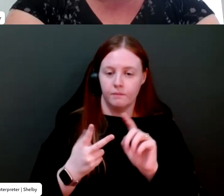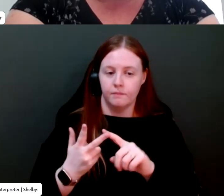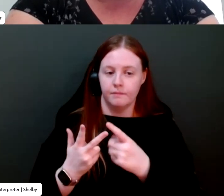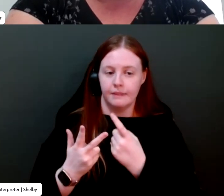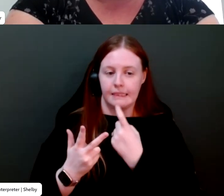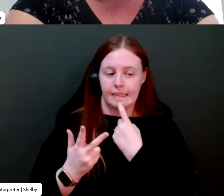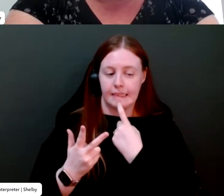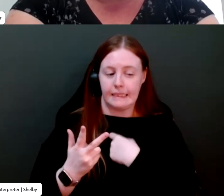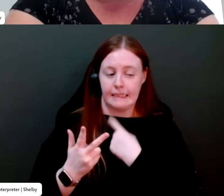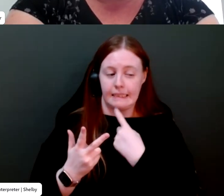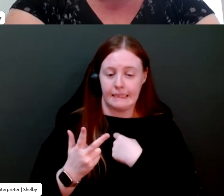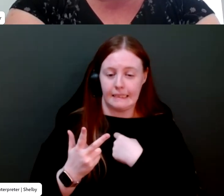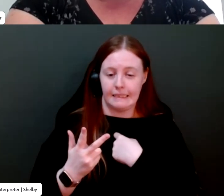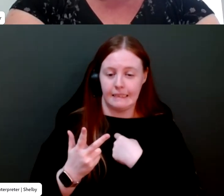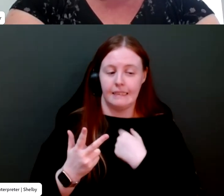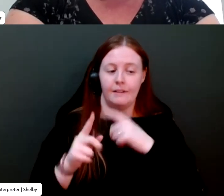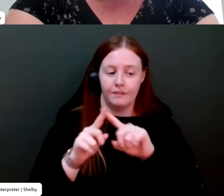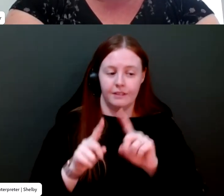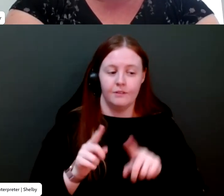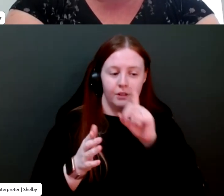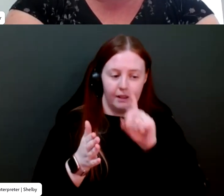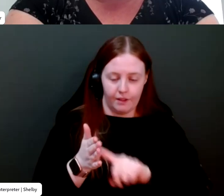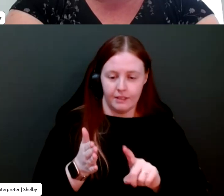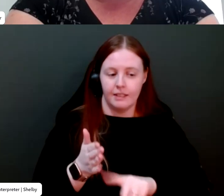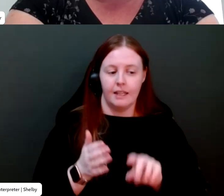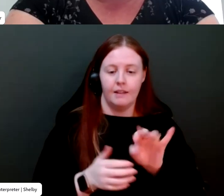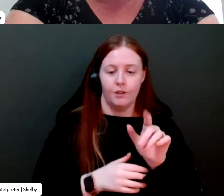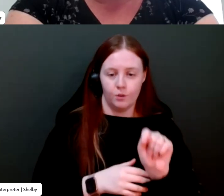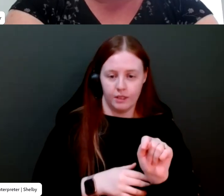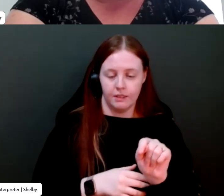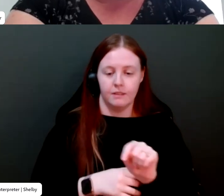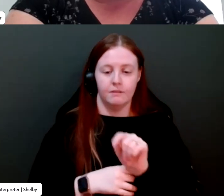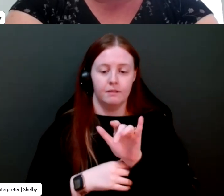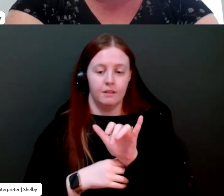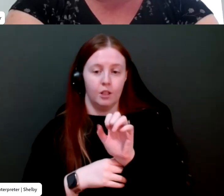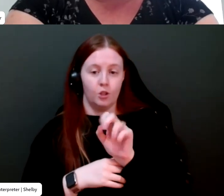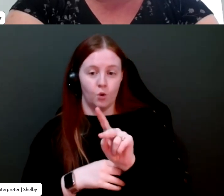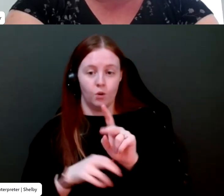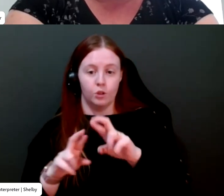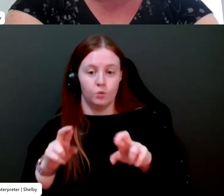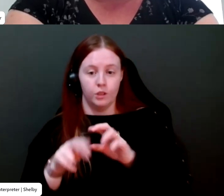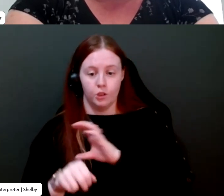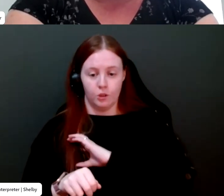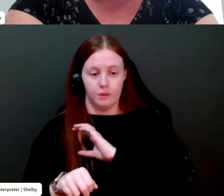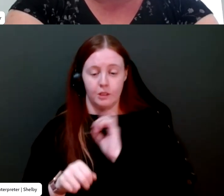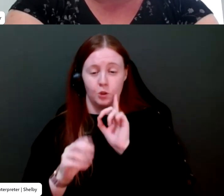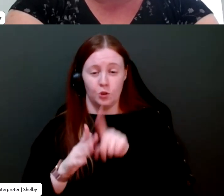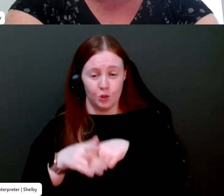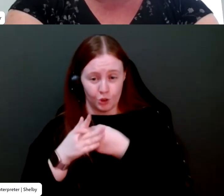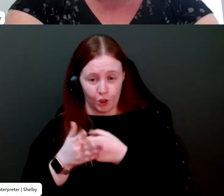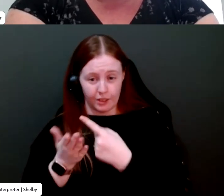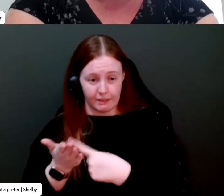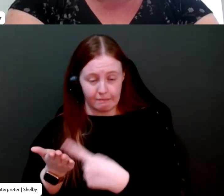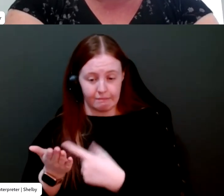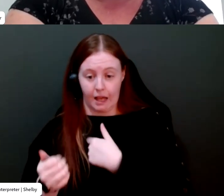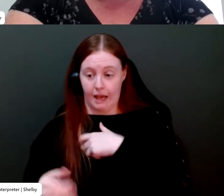elder abuse investigative units. I think at York Regional Police, something might be starting to happen in that capacity. I'm not in the loop,